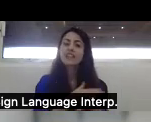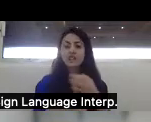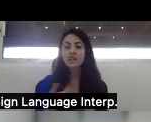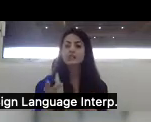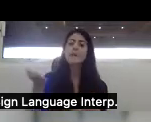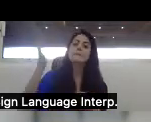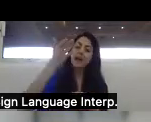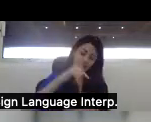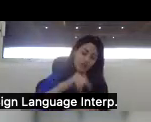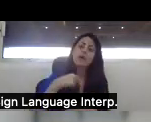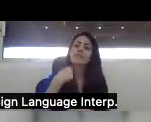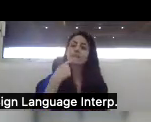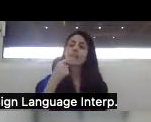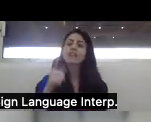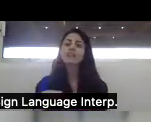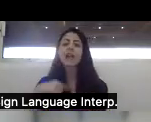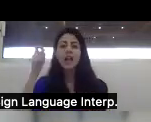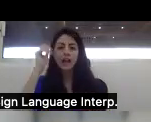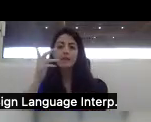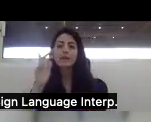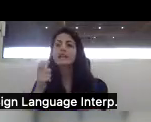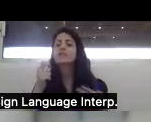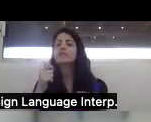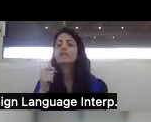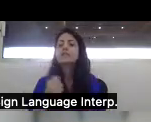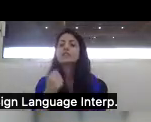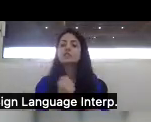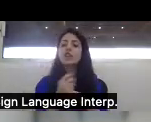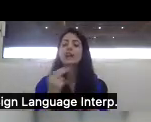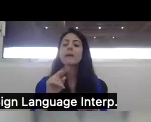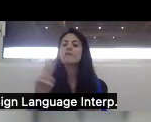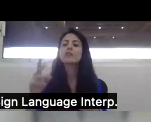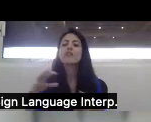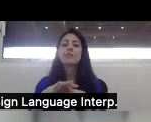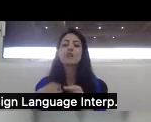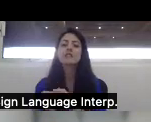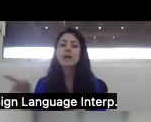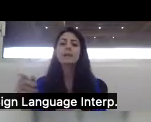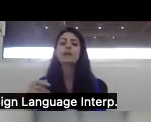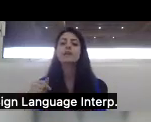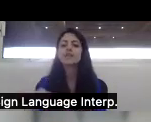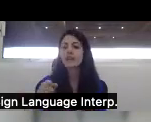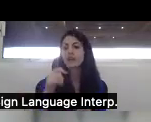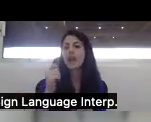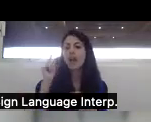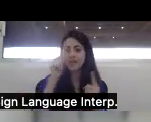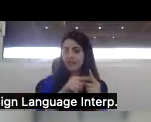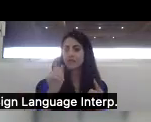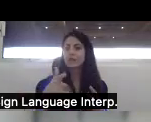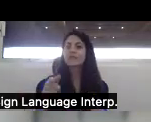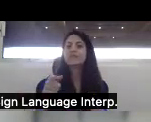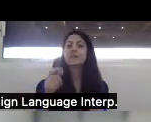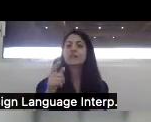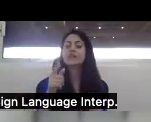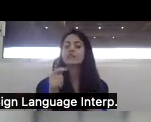with disabilities in the journey in understanding the role of social protection for disability inclusion and specifically